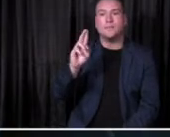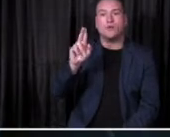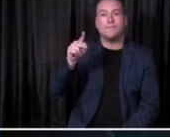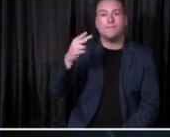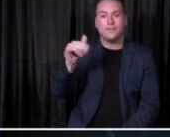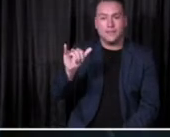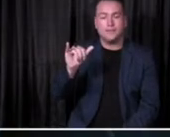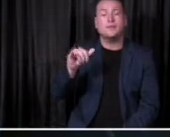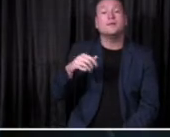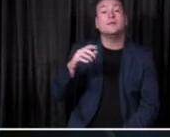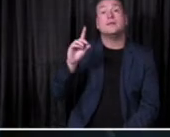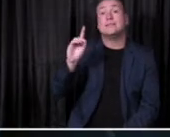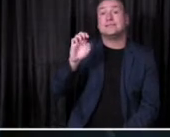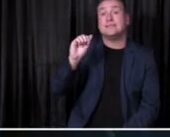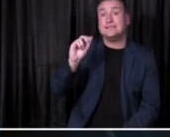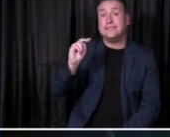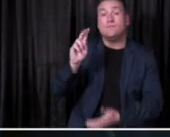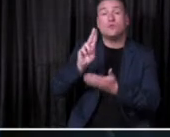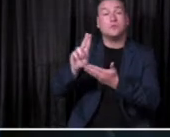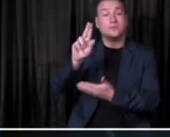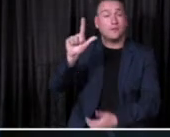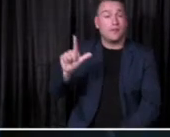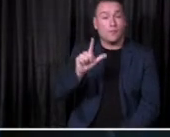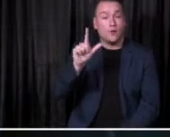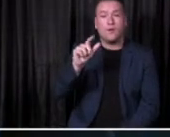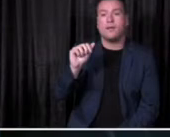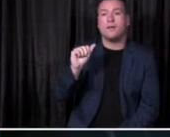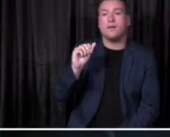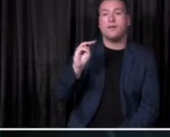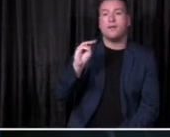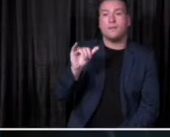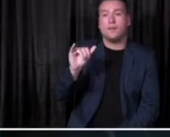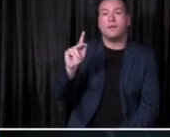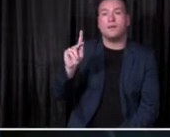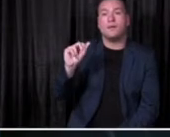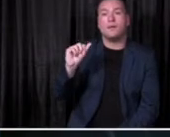Dean of the University Library, Amy Kautzman.